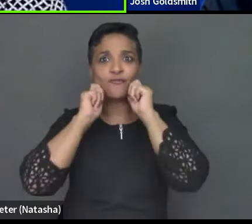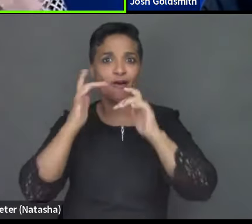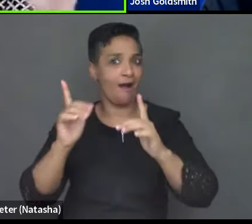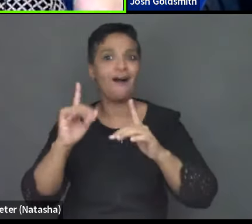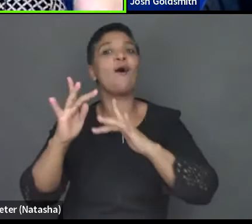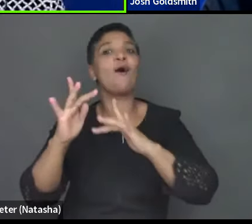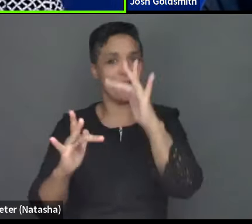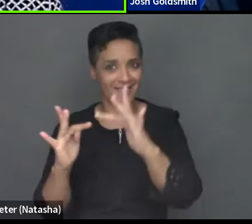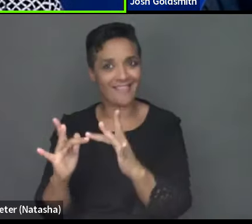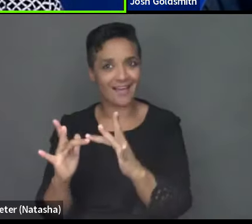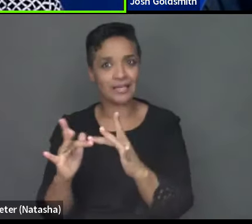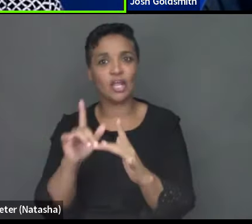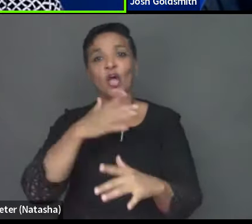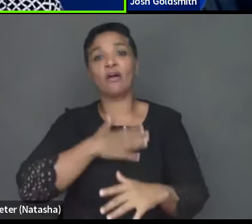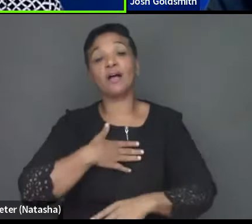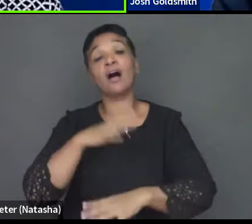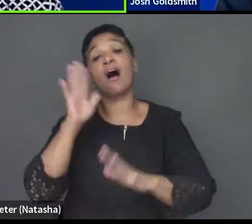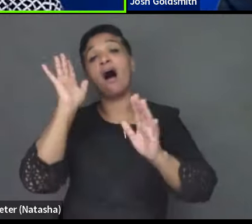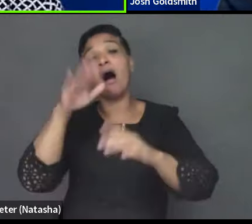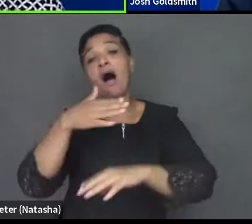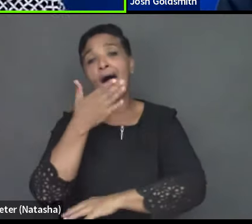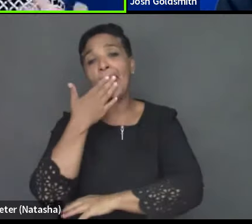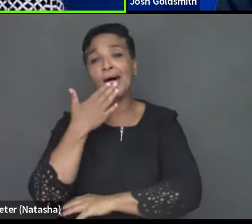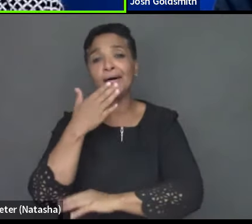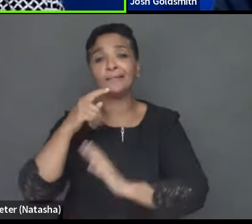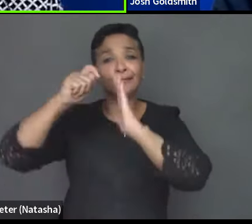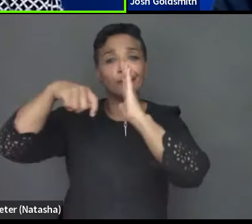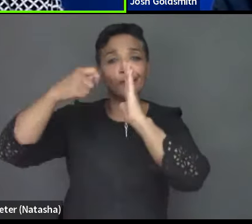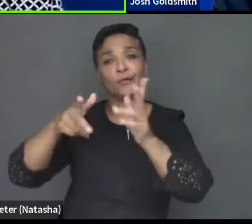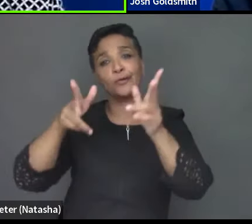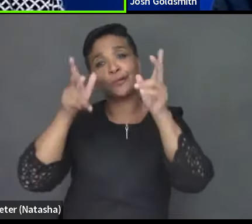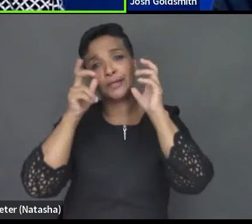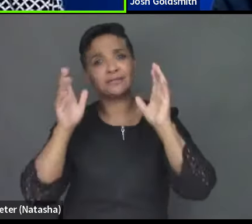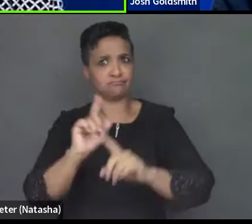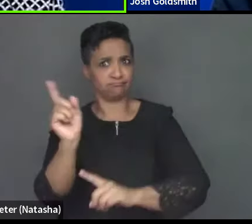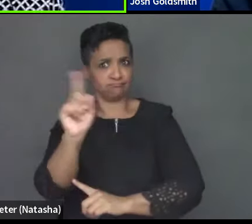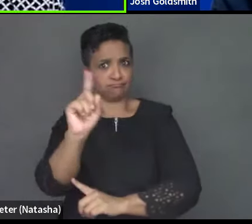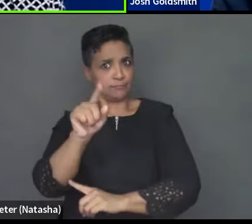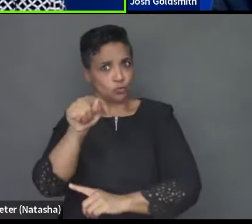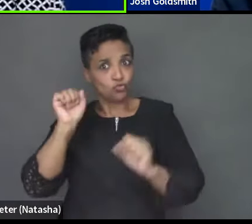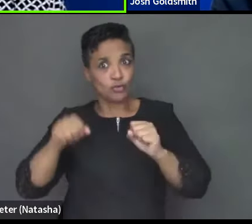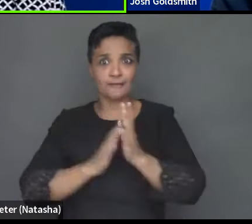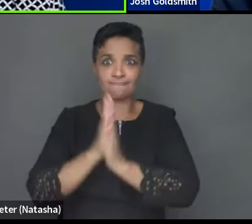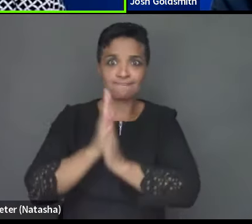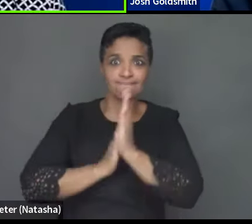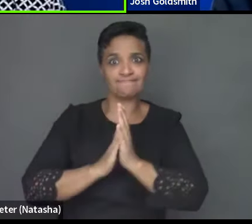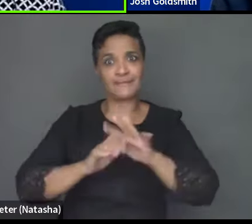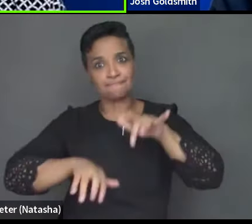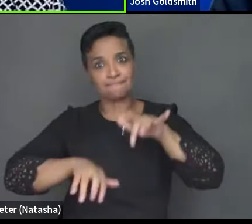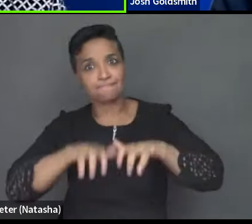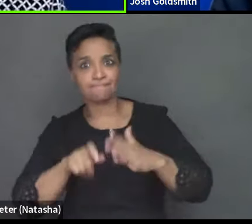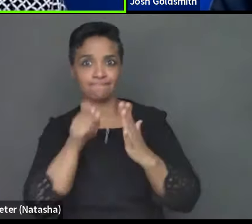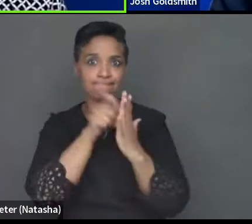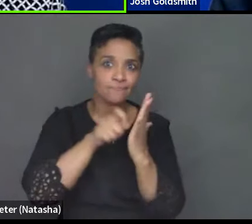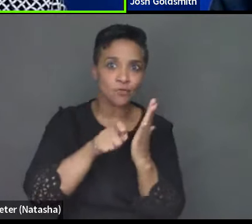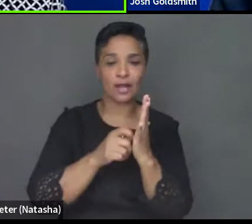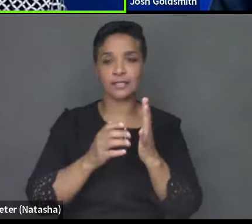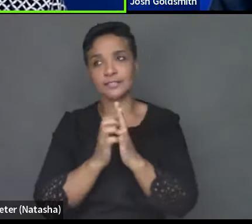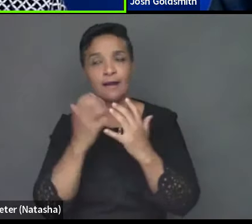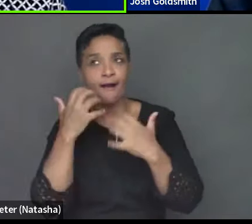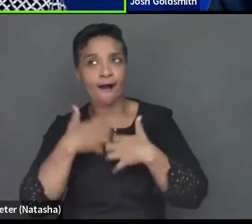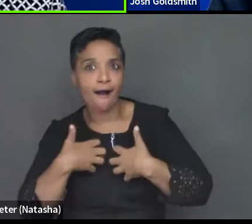like this is just a video that I'm watching and that's it. No, you make it as interactive as you want by doing those things.